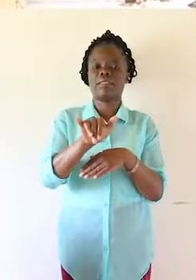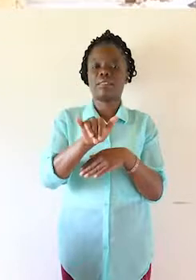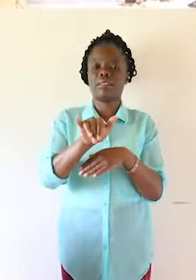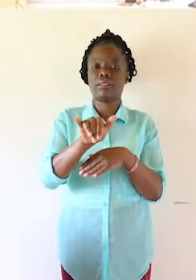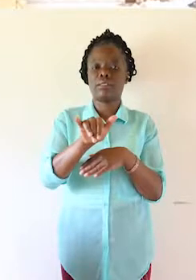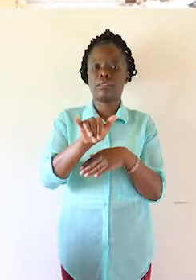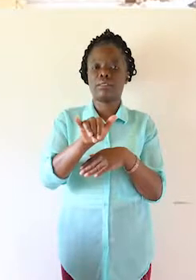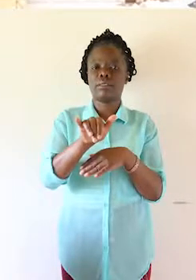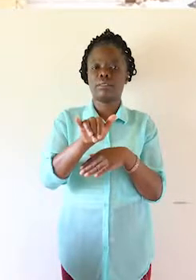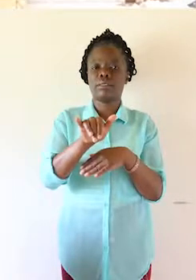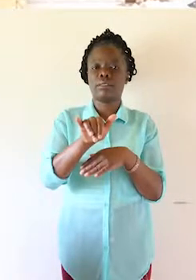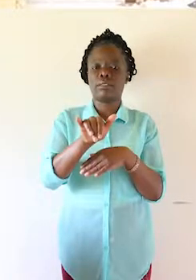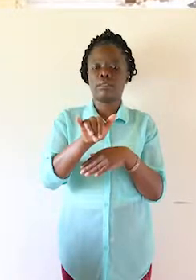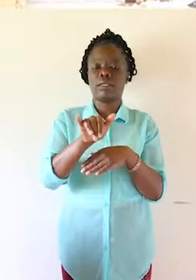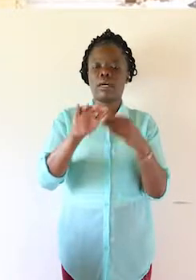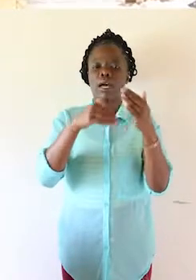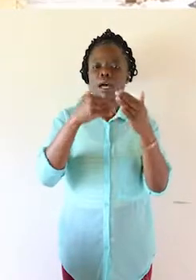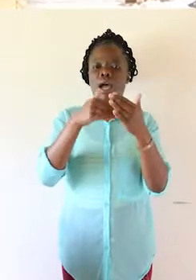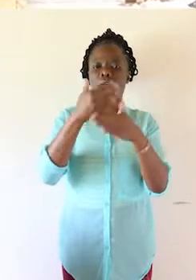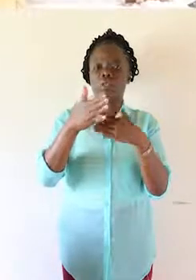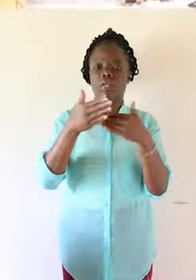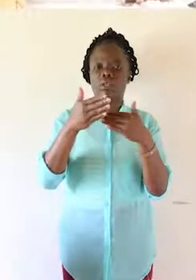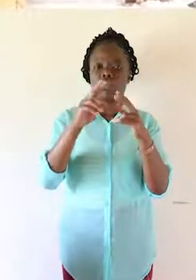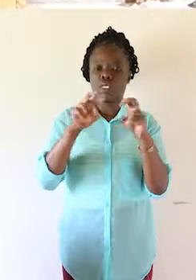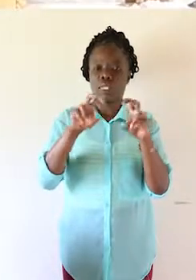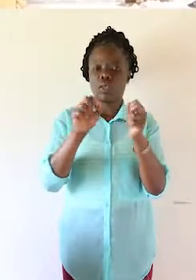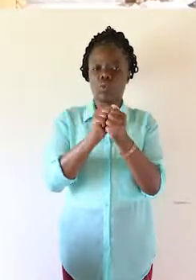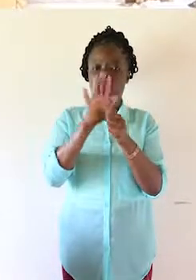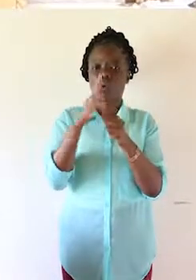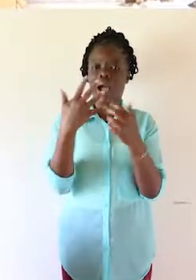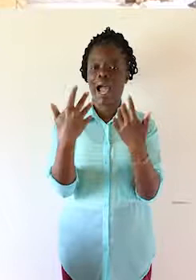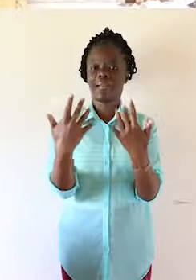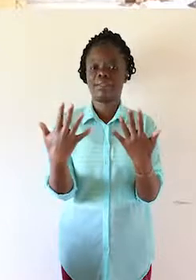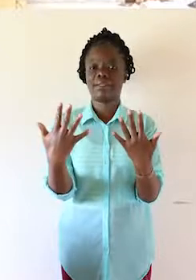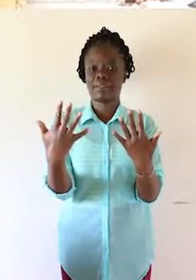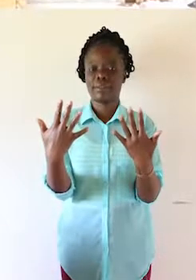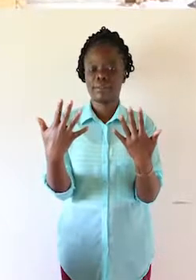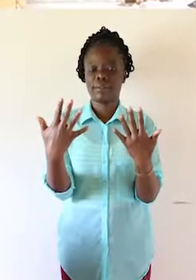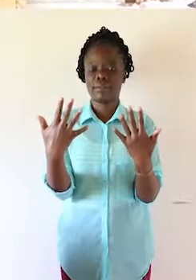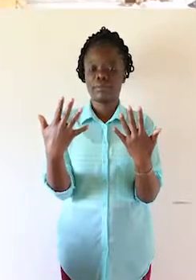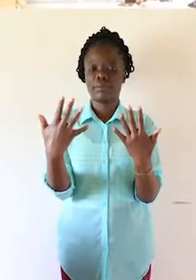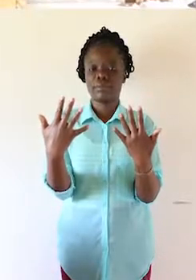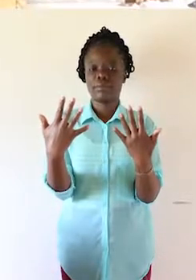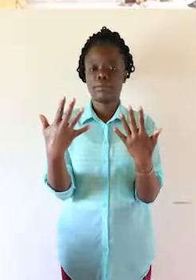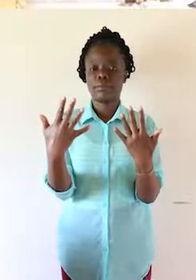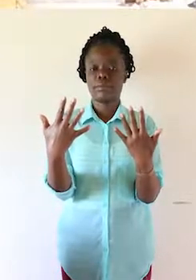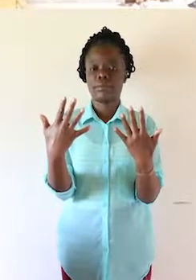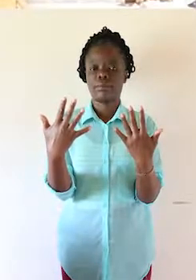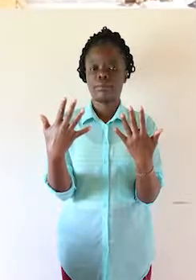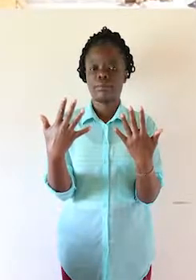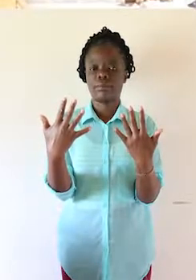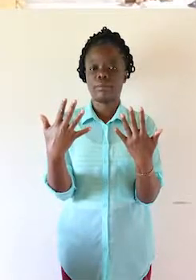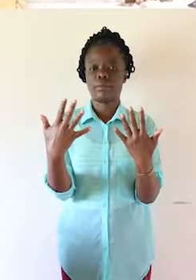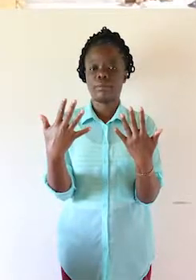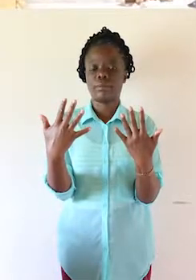After that one, yes. After you have now seen, you check with your hands. This way, you check.